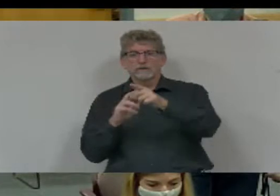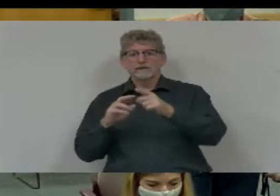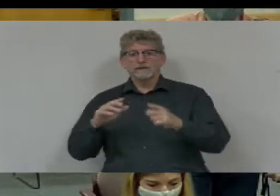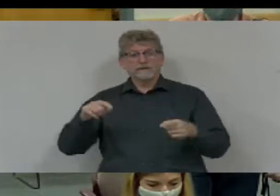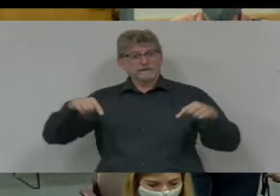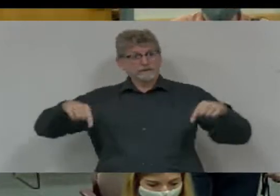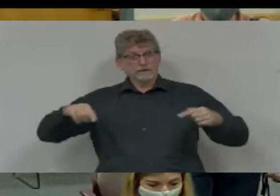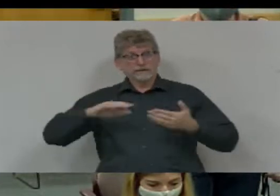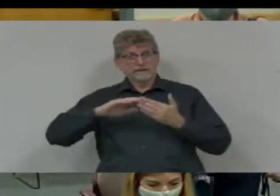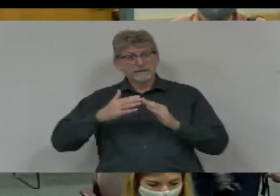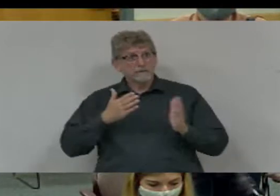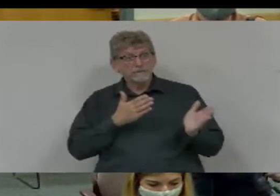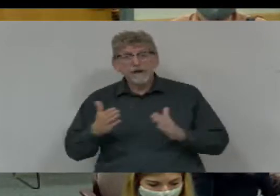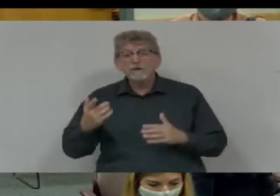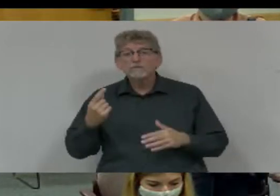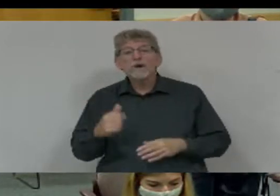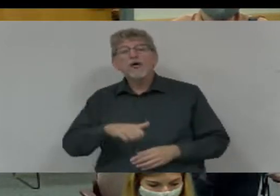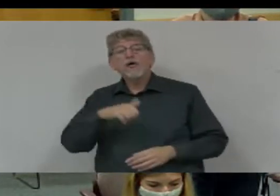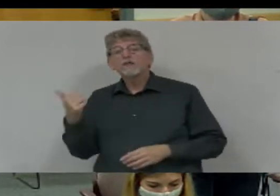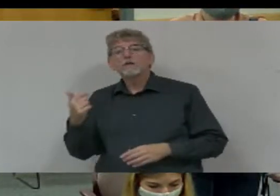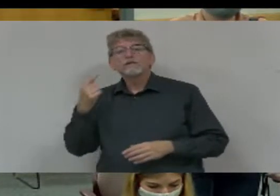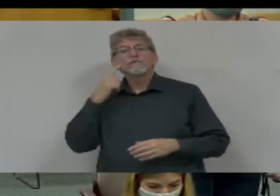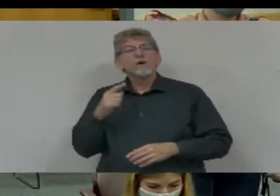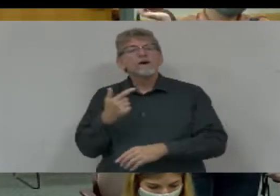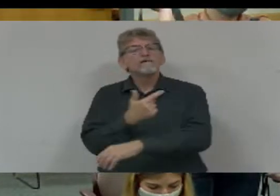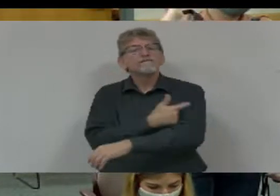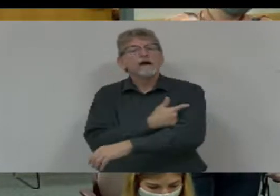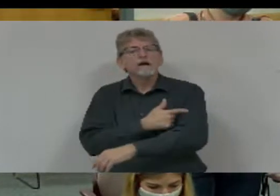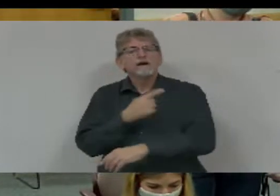to promote vaccination among minority populations?